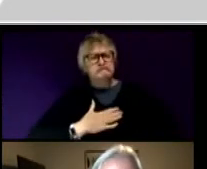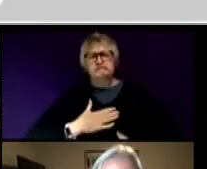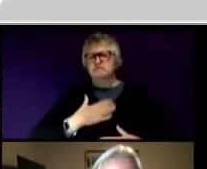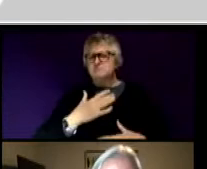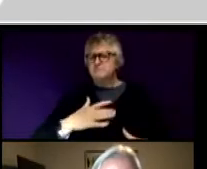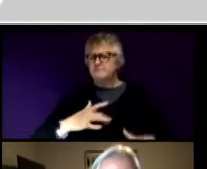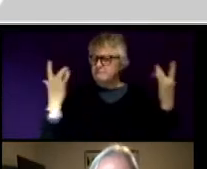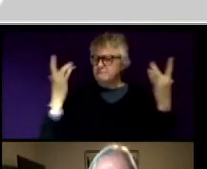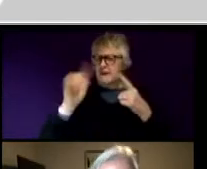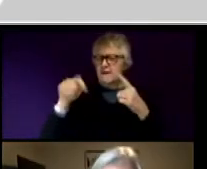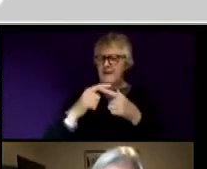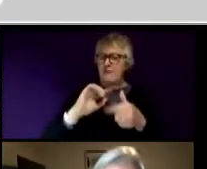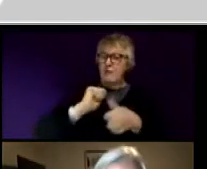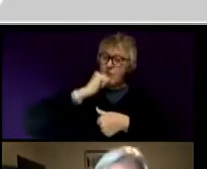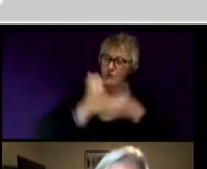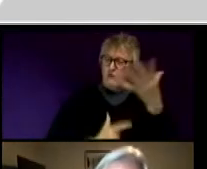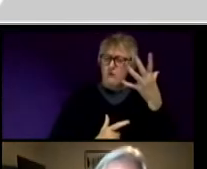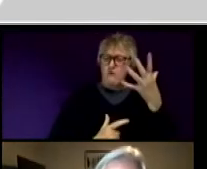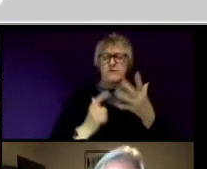Celeste?